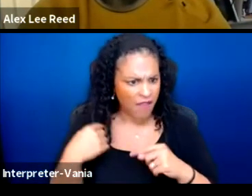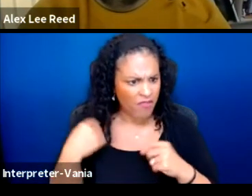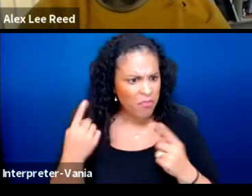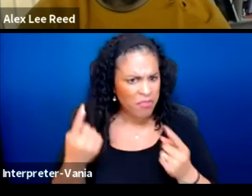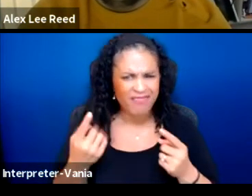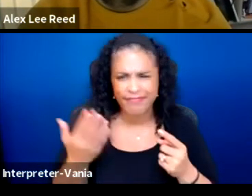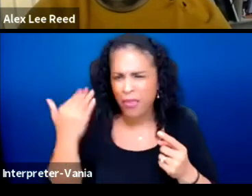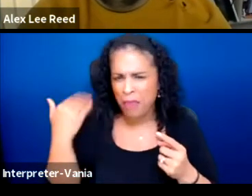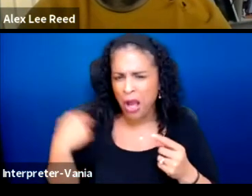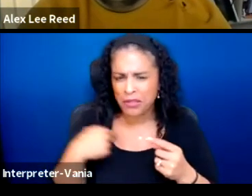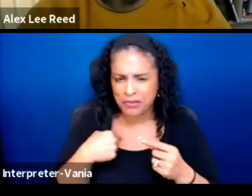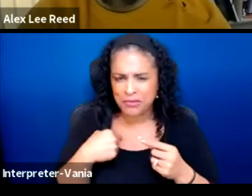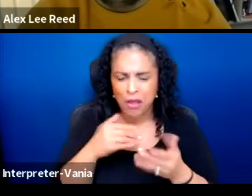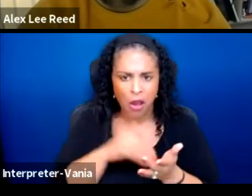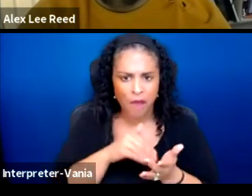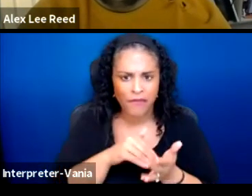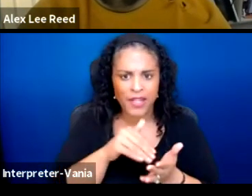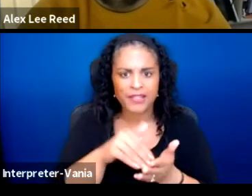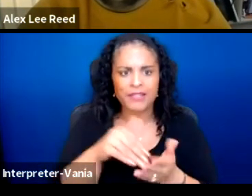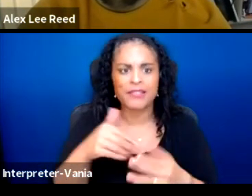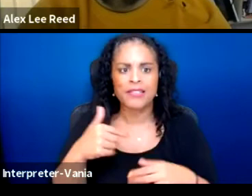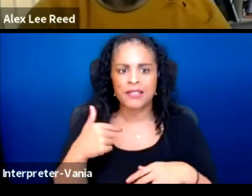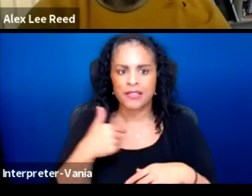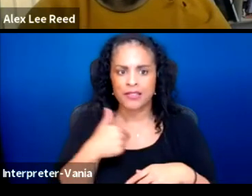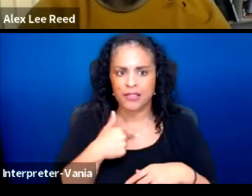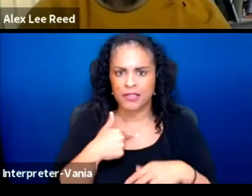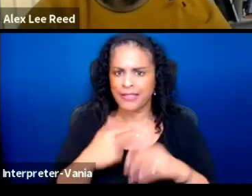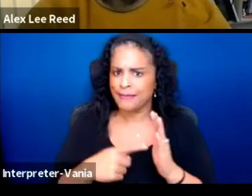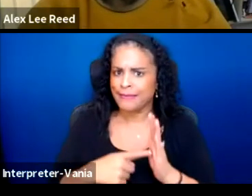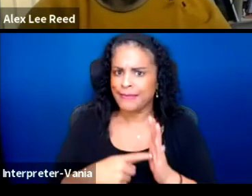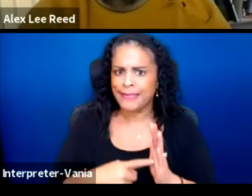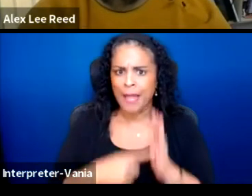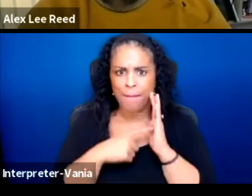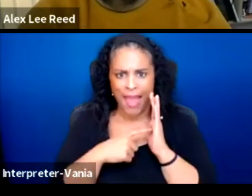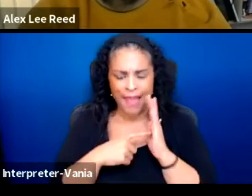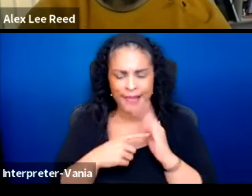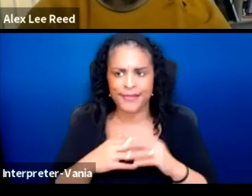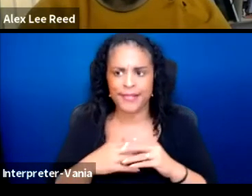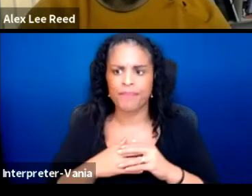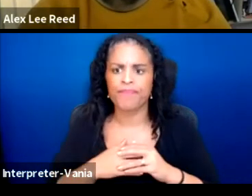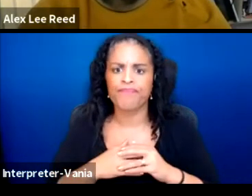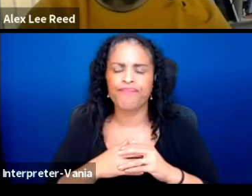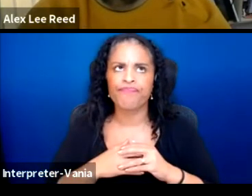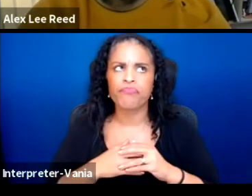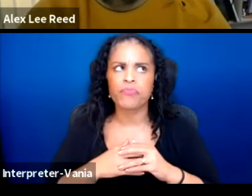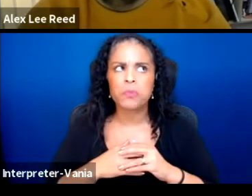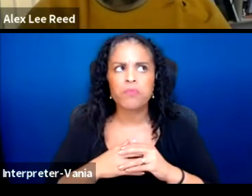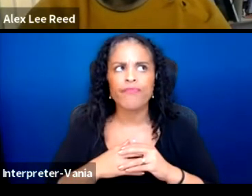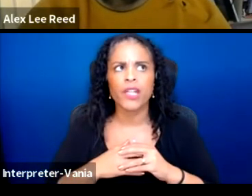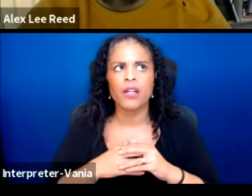past often have been demanding to the point where